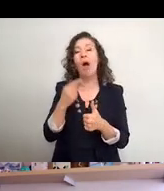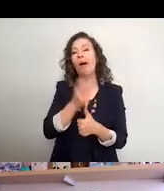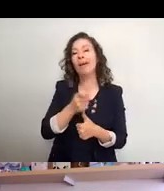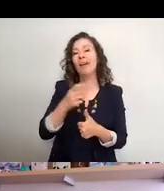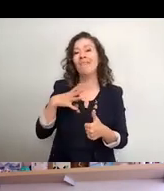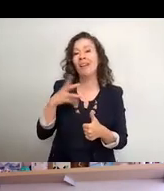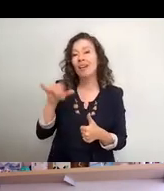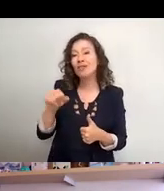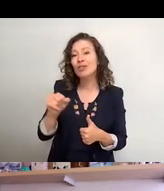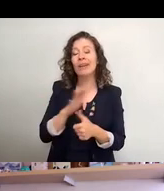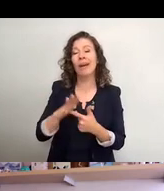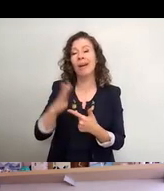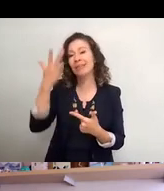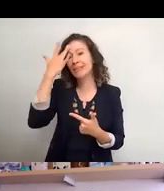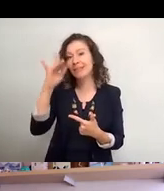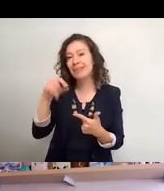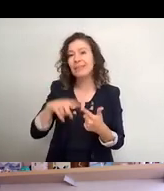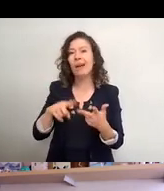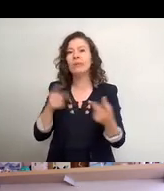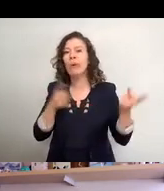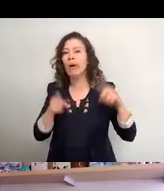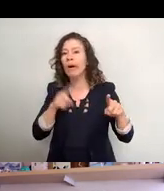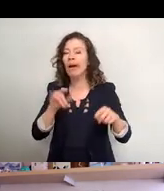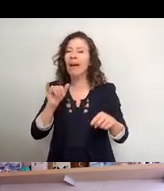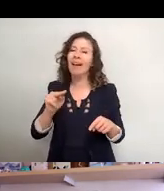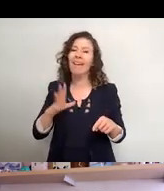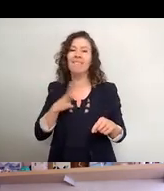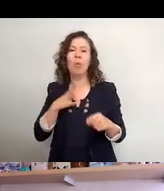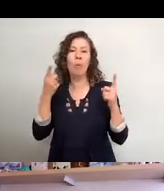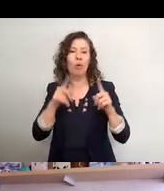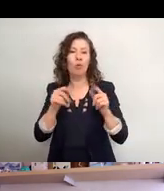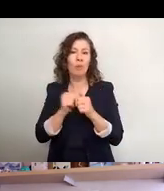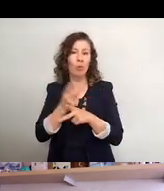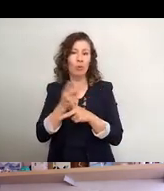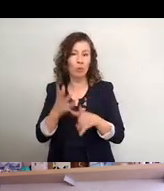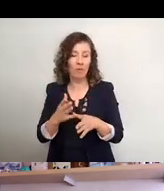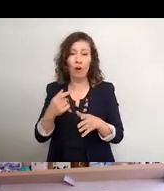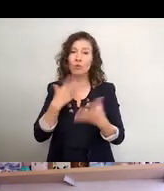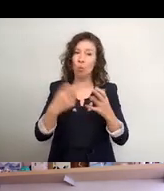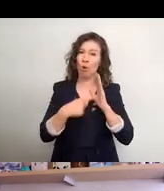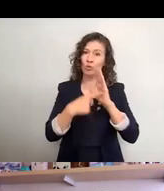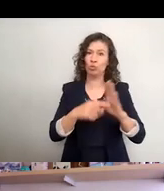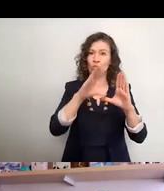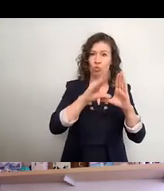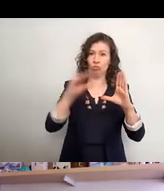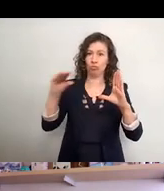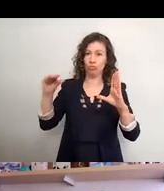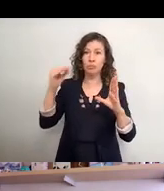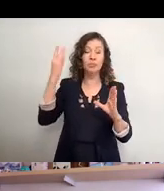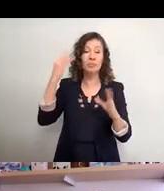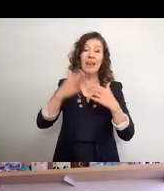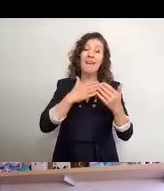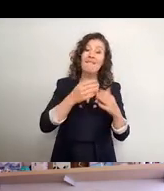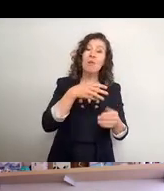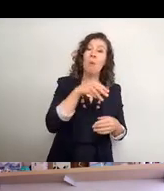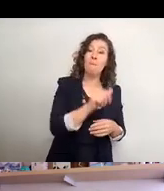informal agreements with their supervisors, or et cetera. And I just like to show you the distribution because although the paid leave group did have